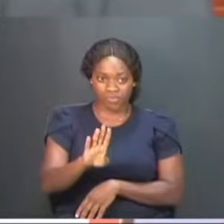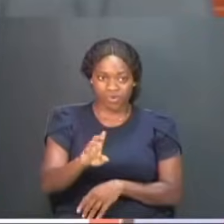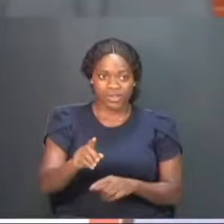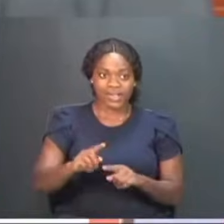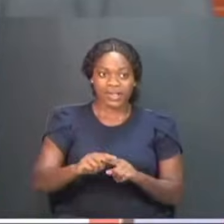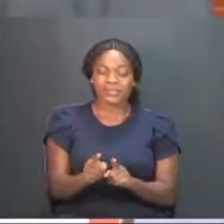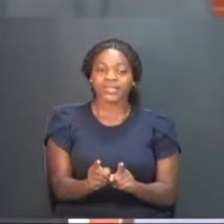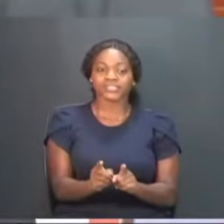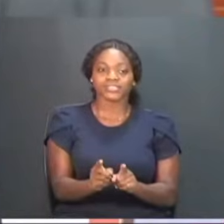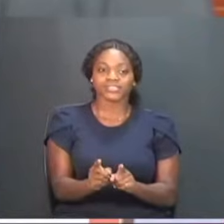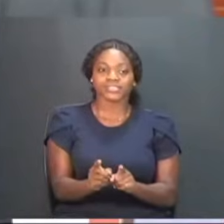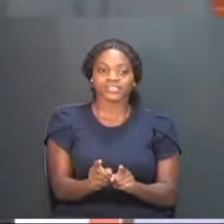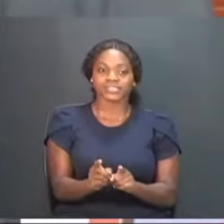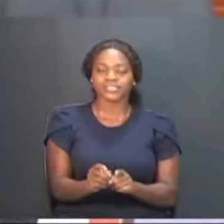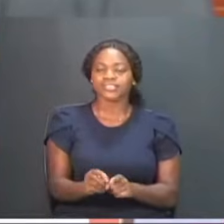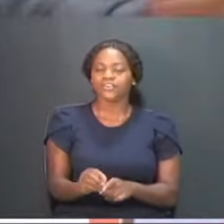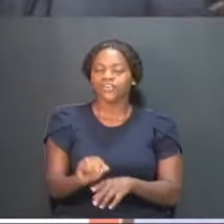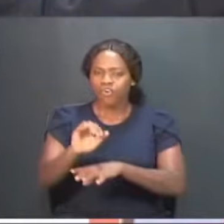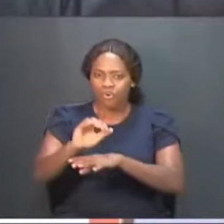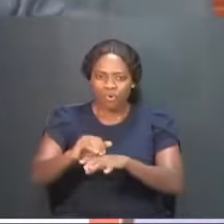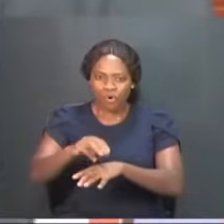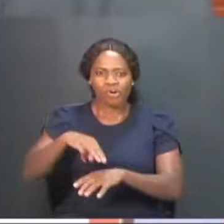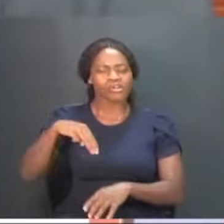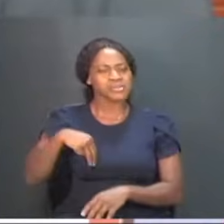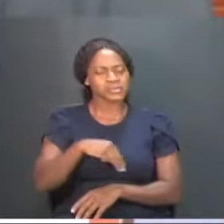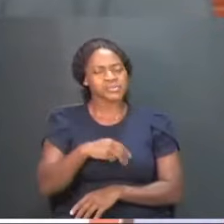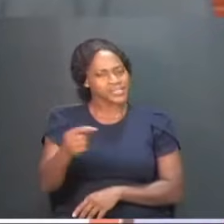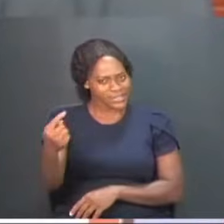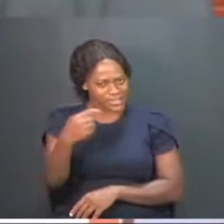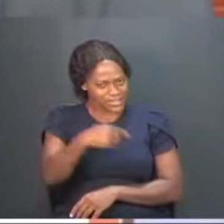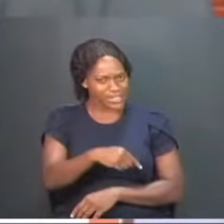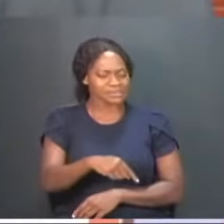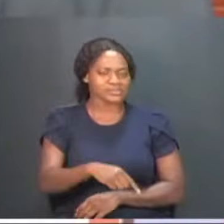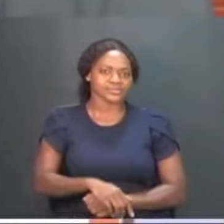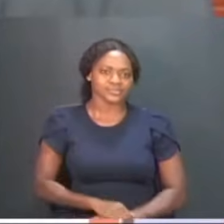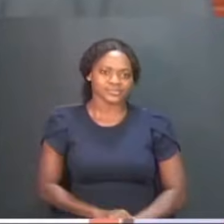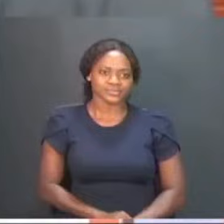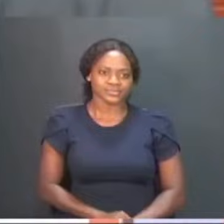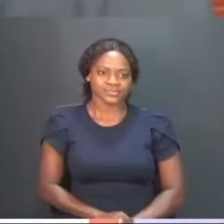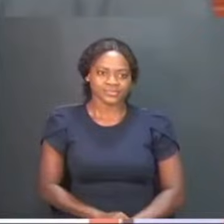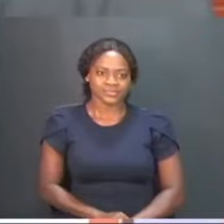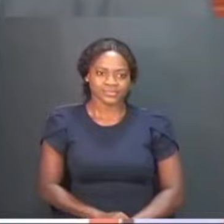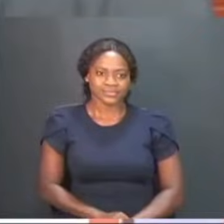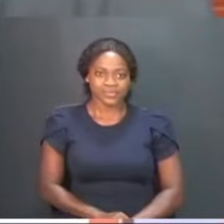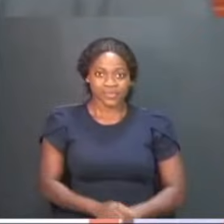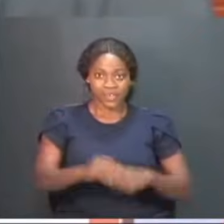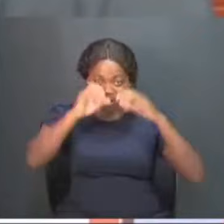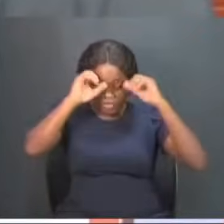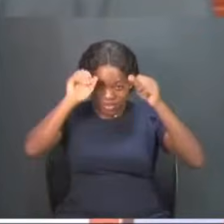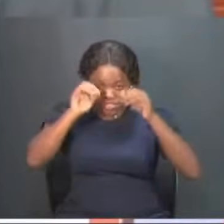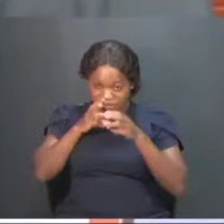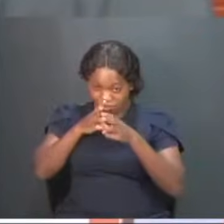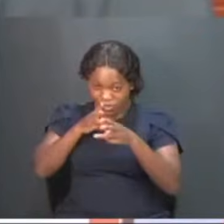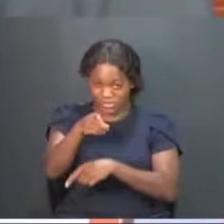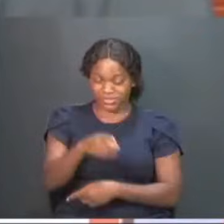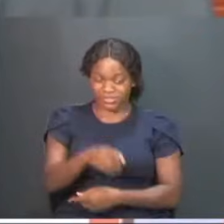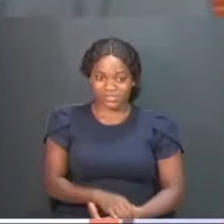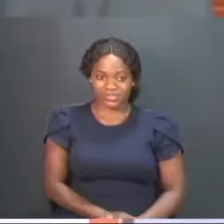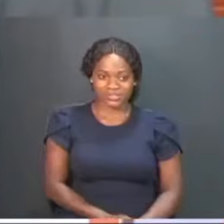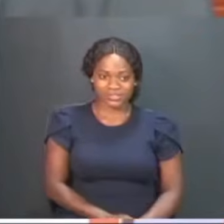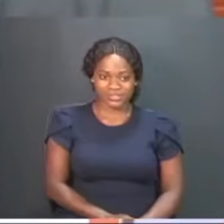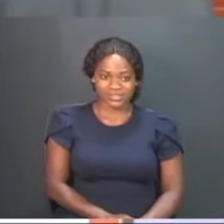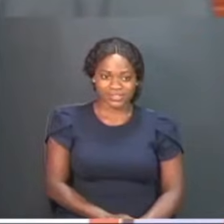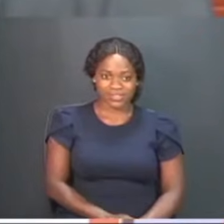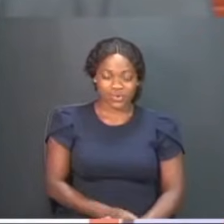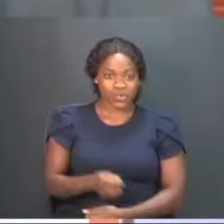should whip some numbers. Call your members to come. The president is watching you.